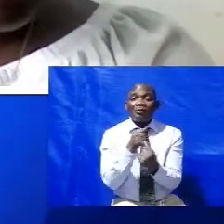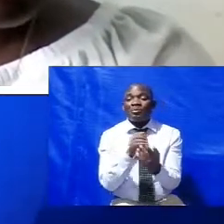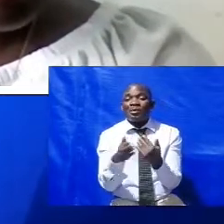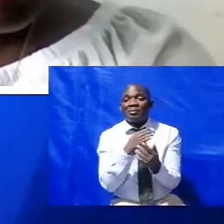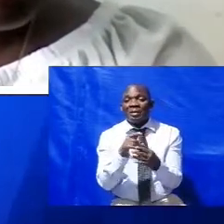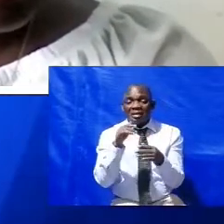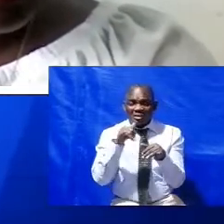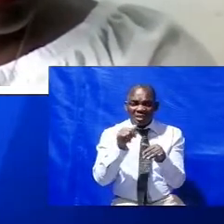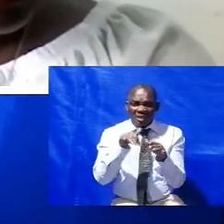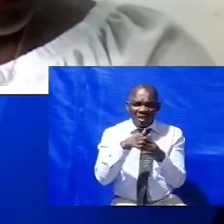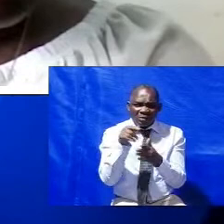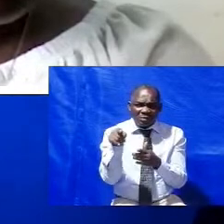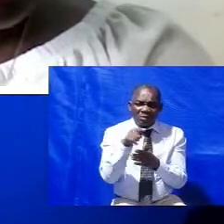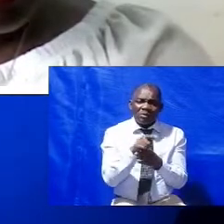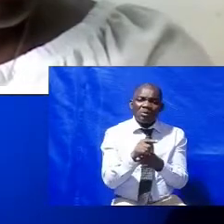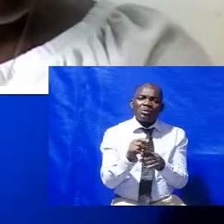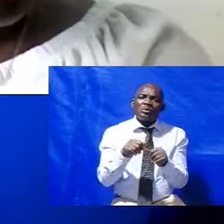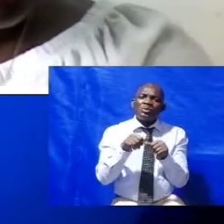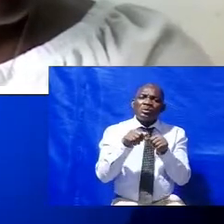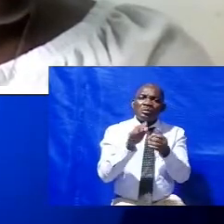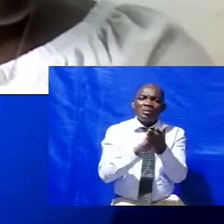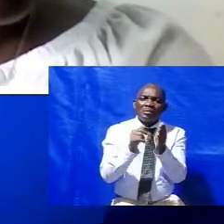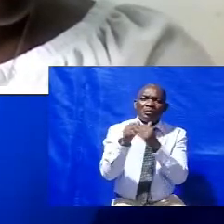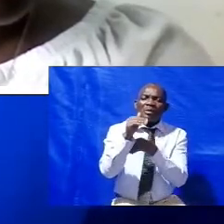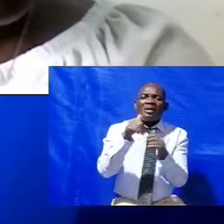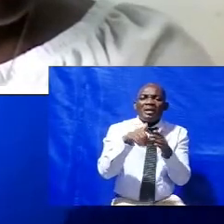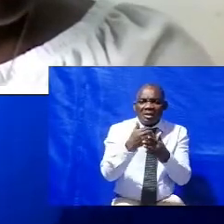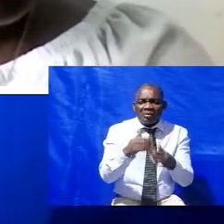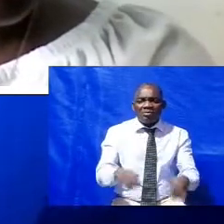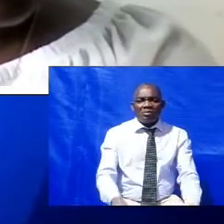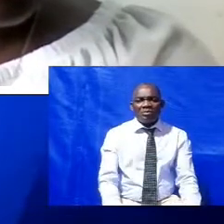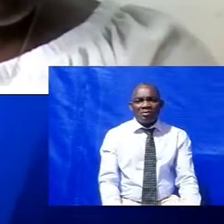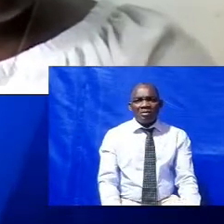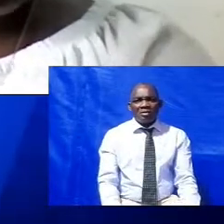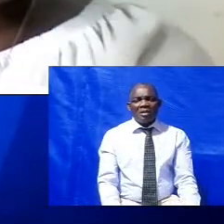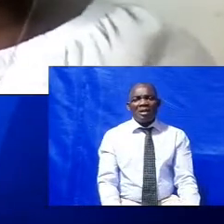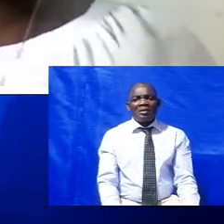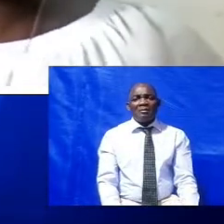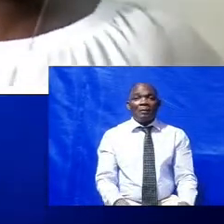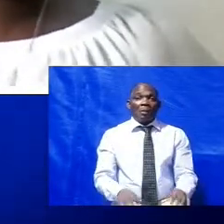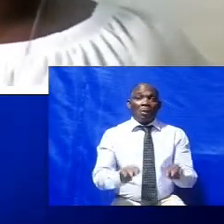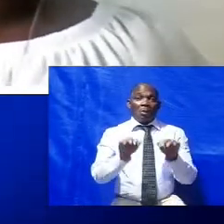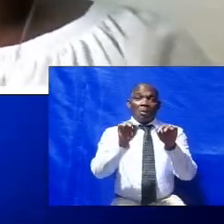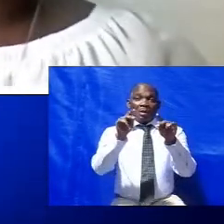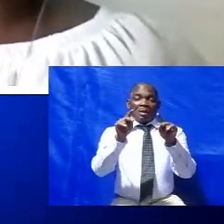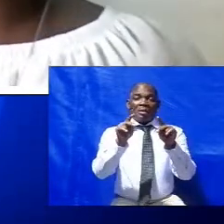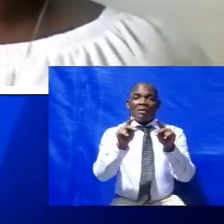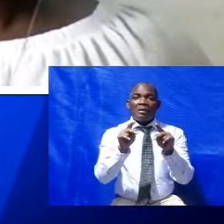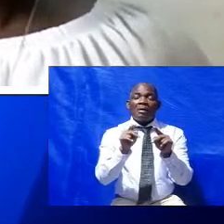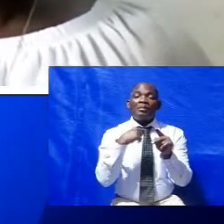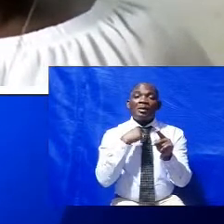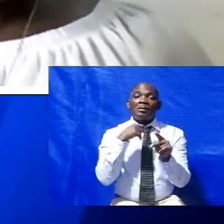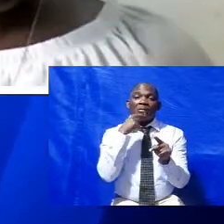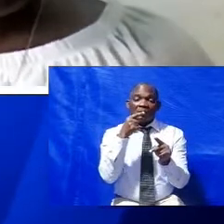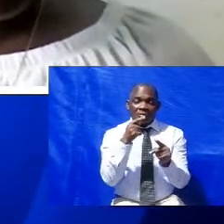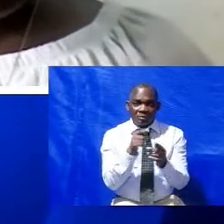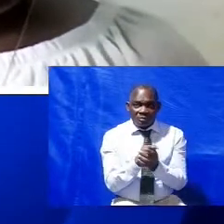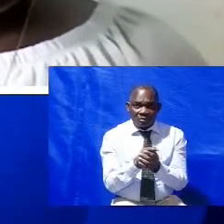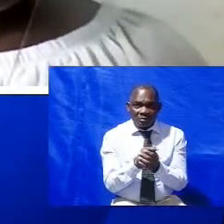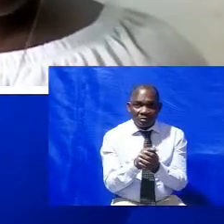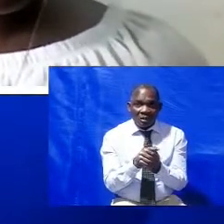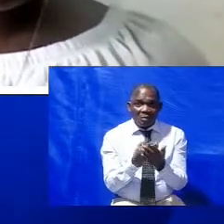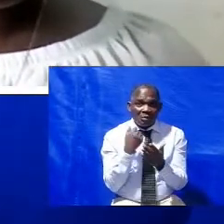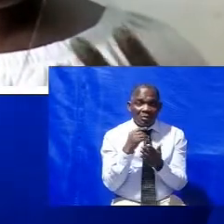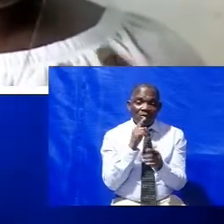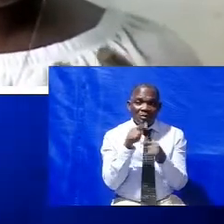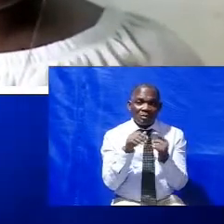the abuse and all that. How were you able to still believe in God and still maintain your Christian faith? Now, what I would want to